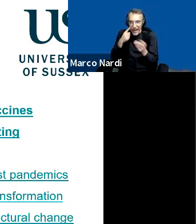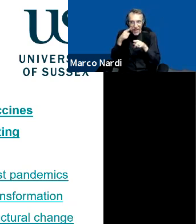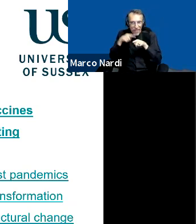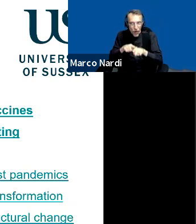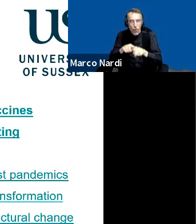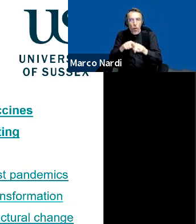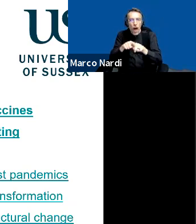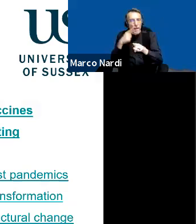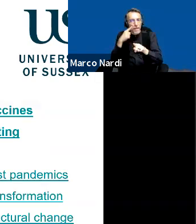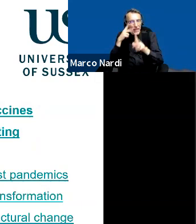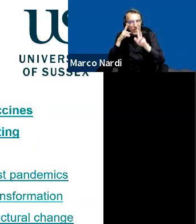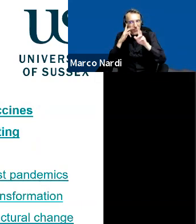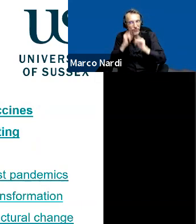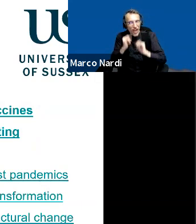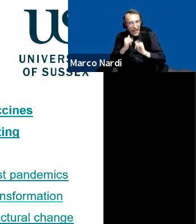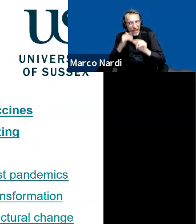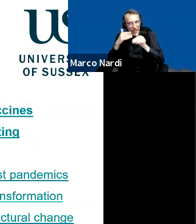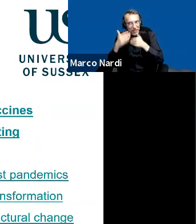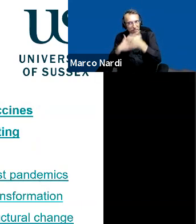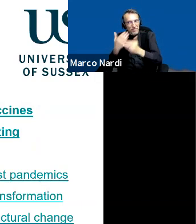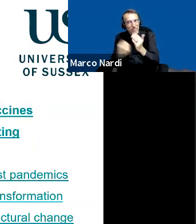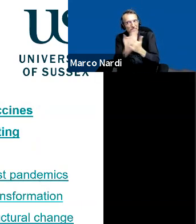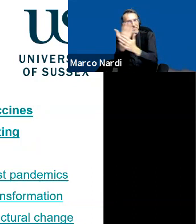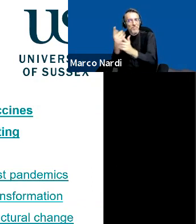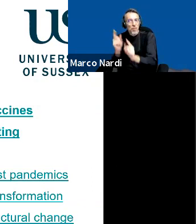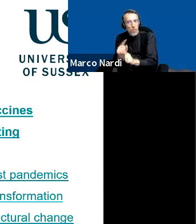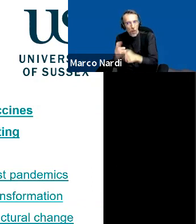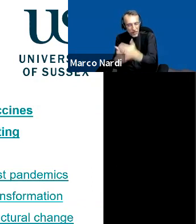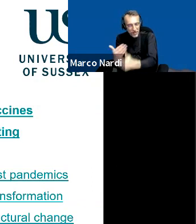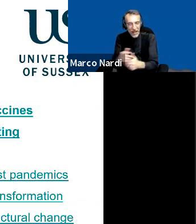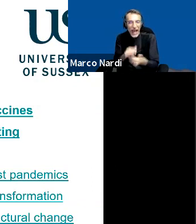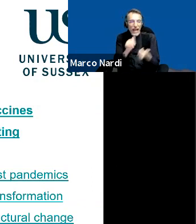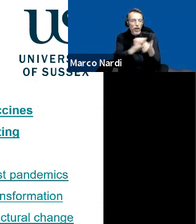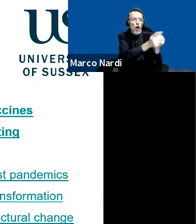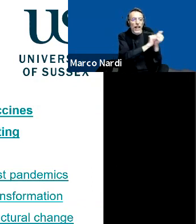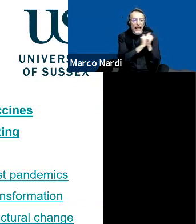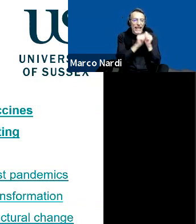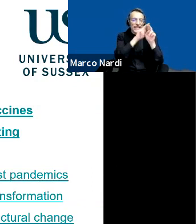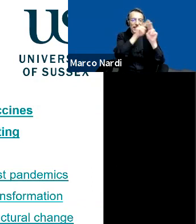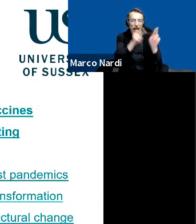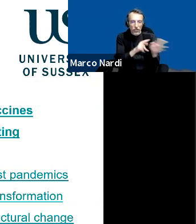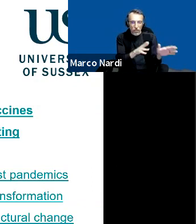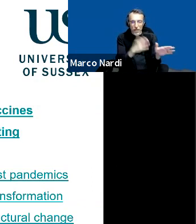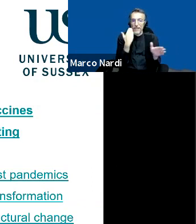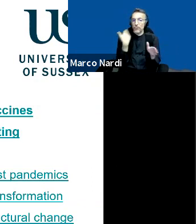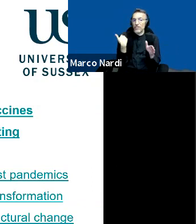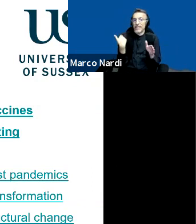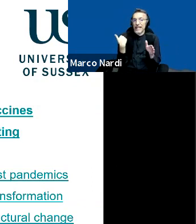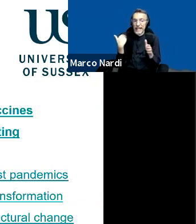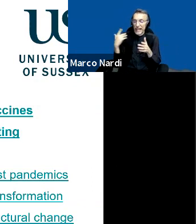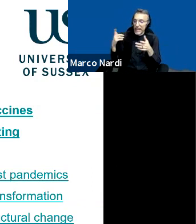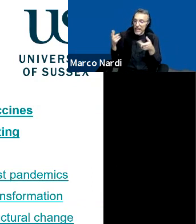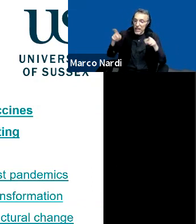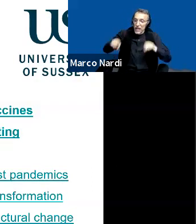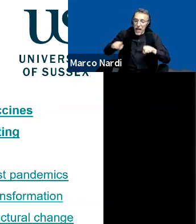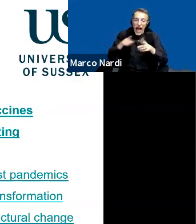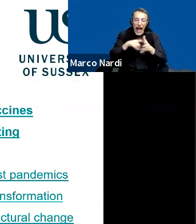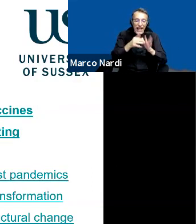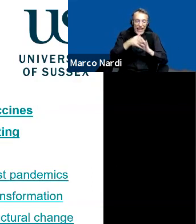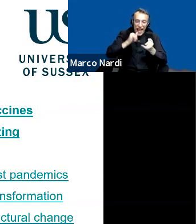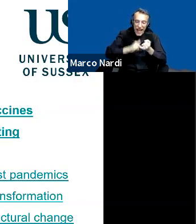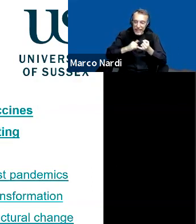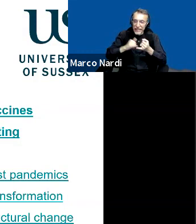very closely with colleagues in these international networks on that. And most recently, we co-host, as Melissa mentioned, with IDS, the